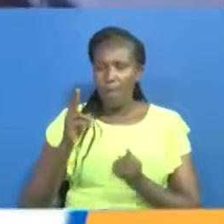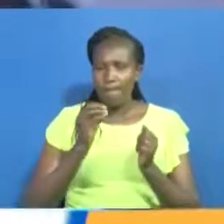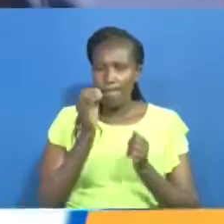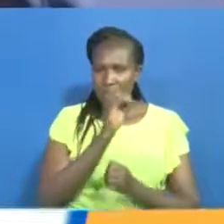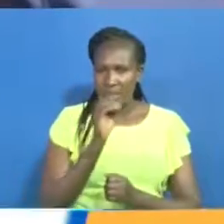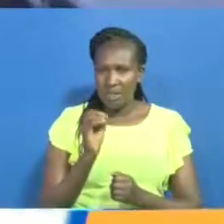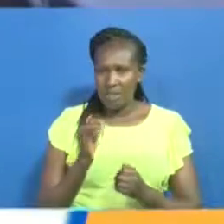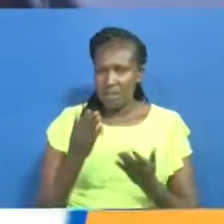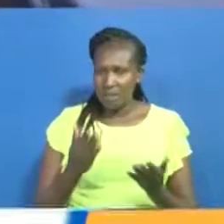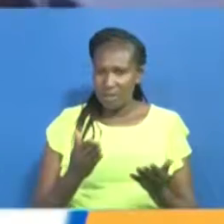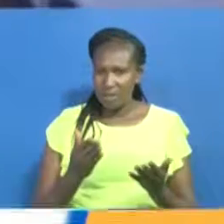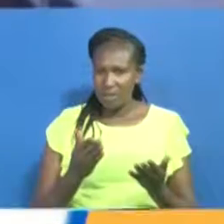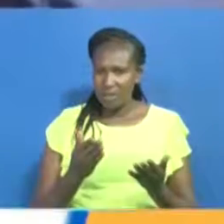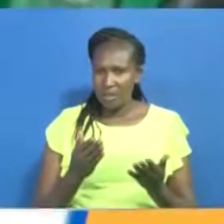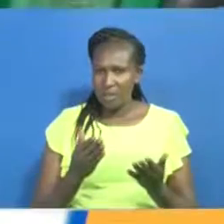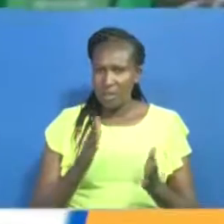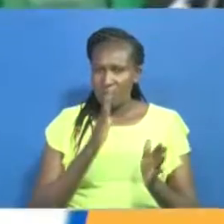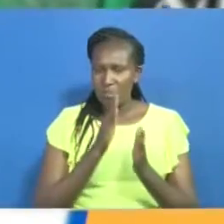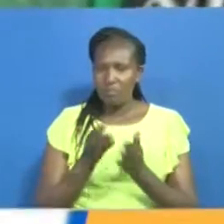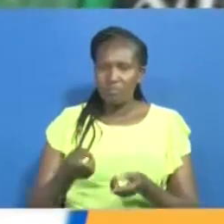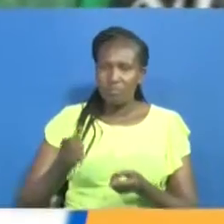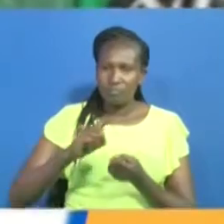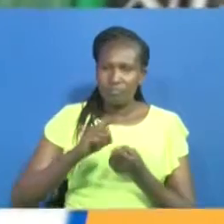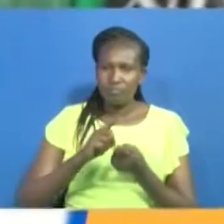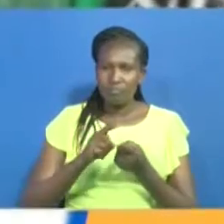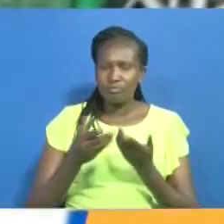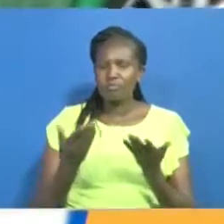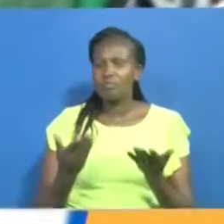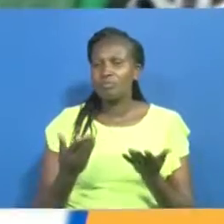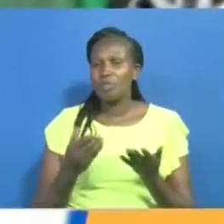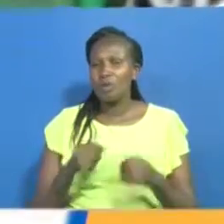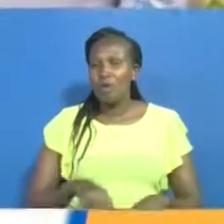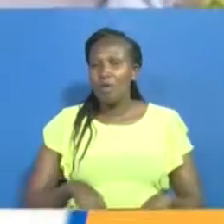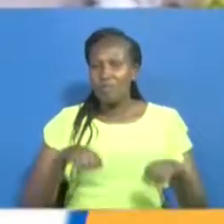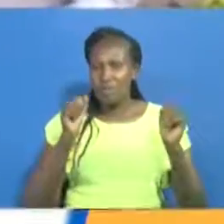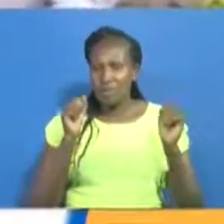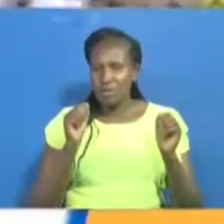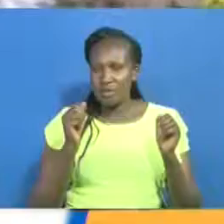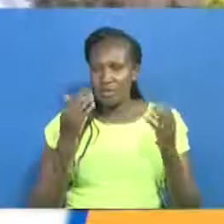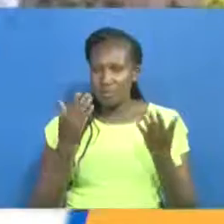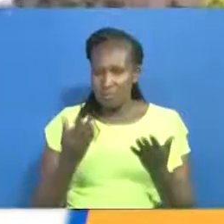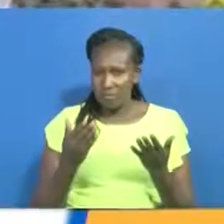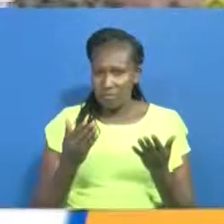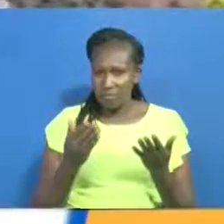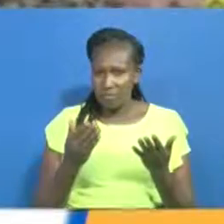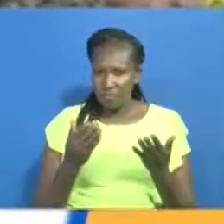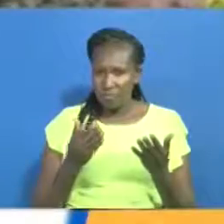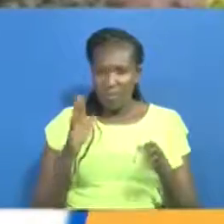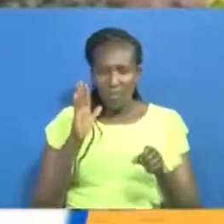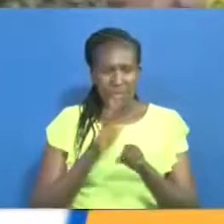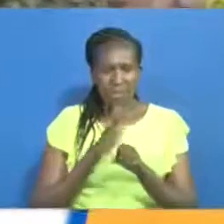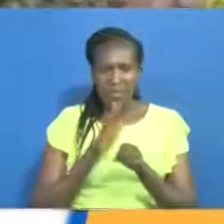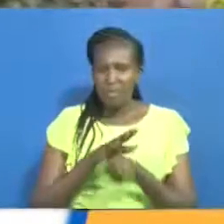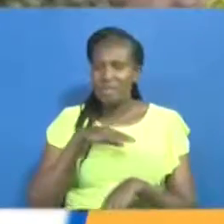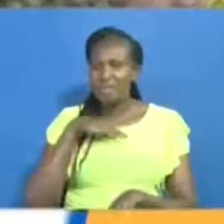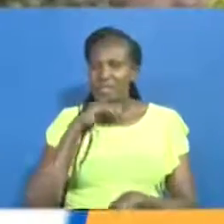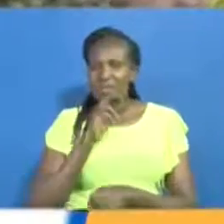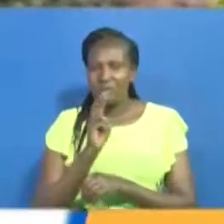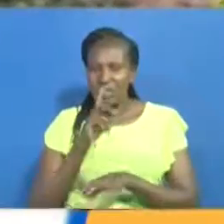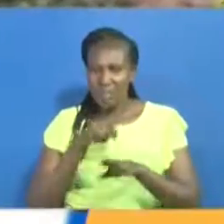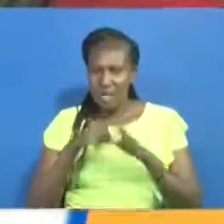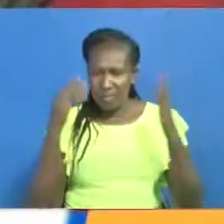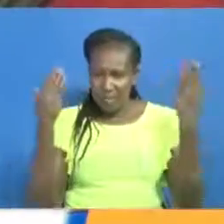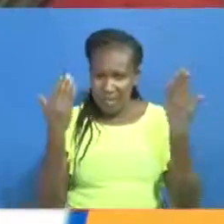is a tragic increase. Kulingana na mmoja wa maafisa wa NTSA Njeri Waithaka, vifo vingi vimeshuhudiwa nyakati za